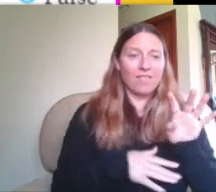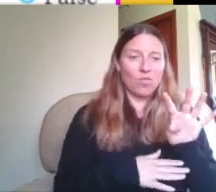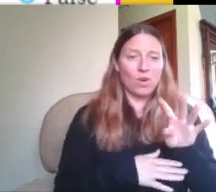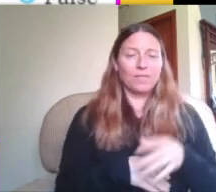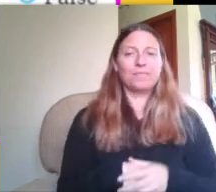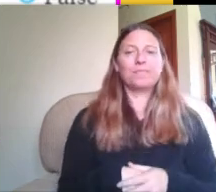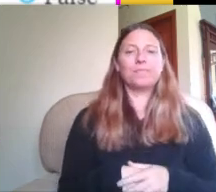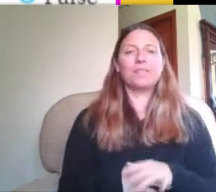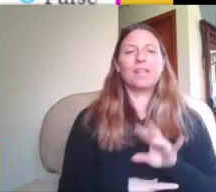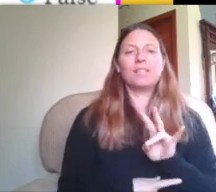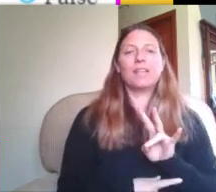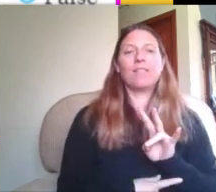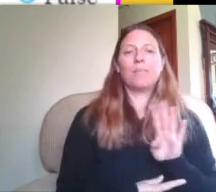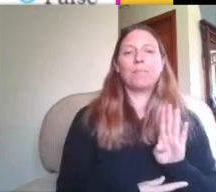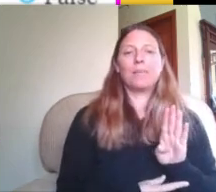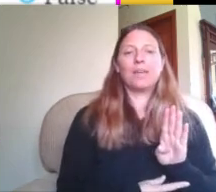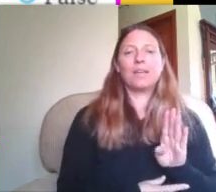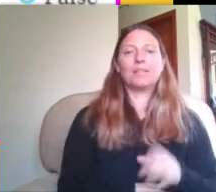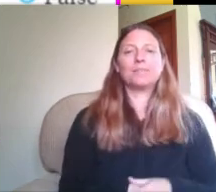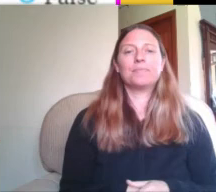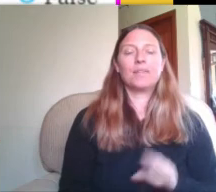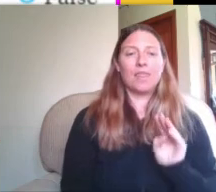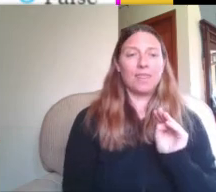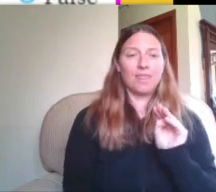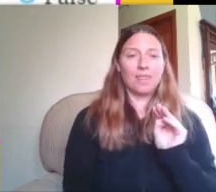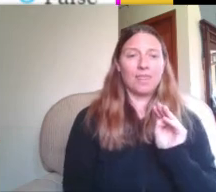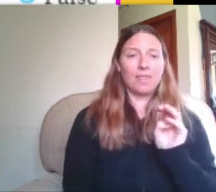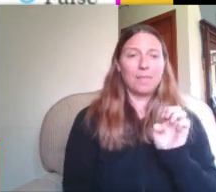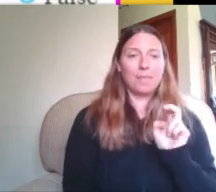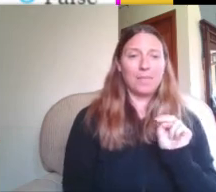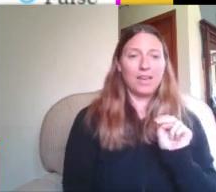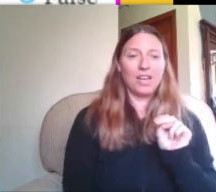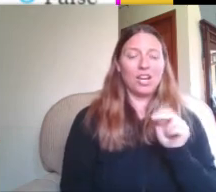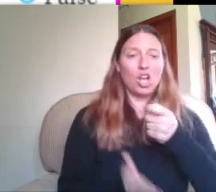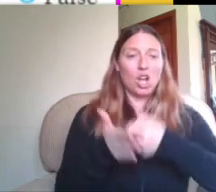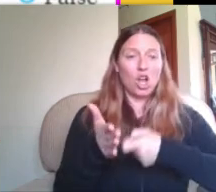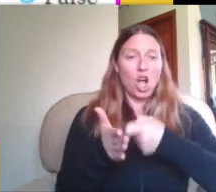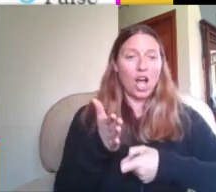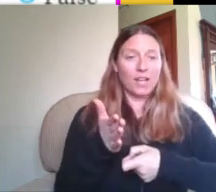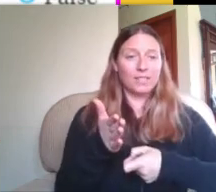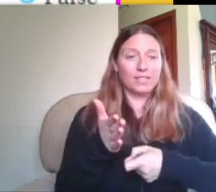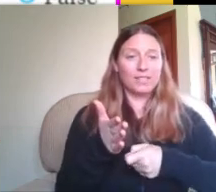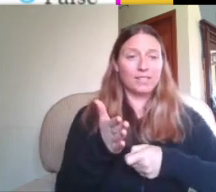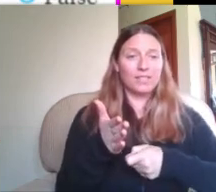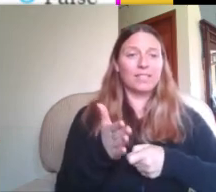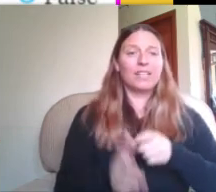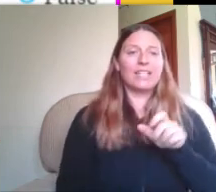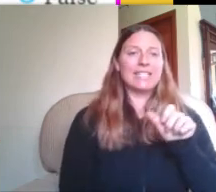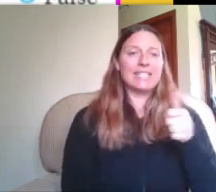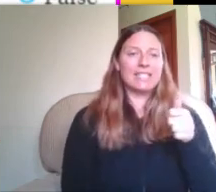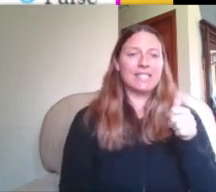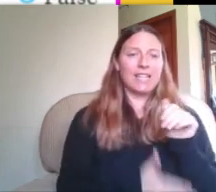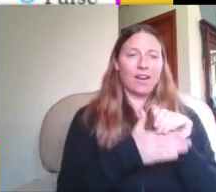7B. The mean cost of all 4 breakfasts is $10.